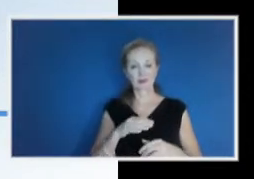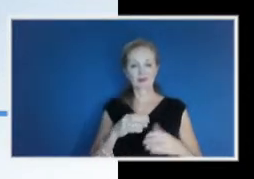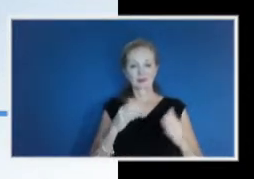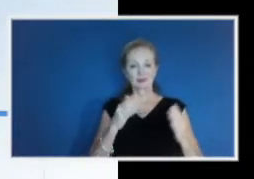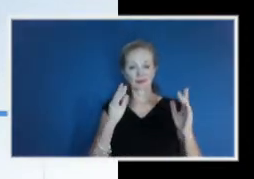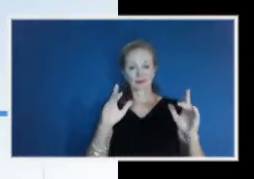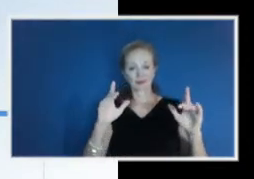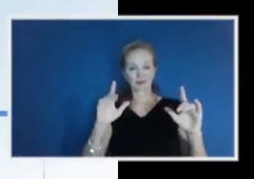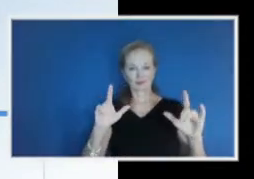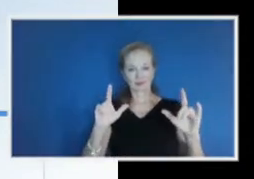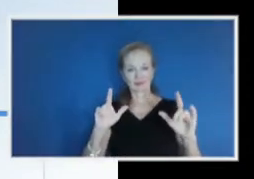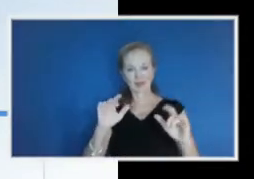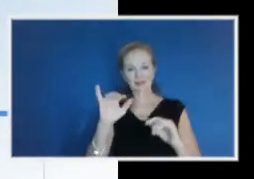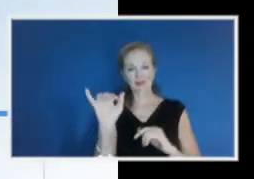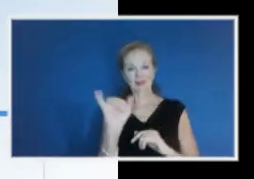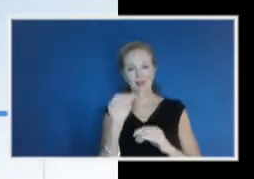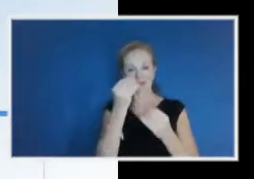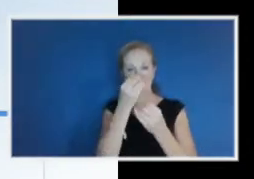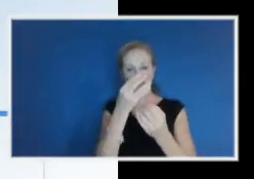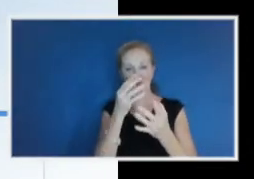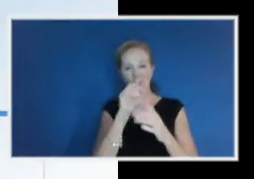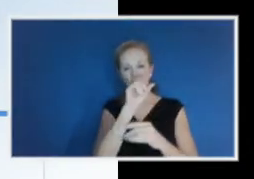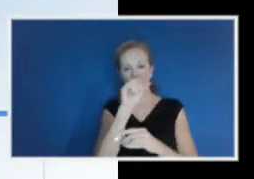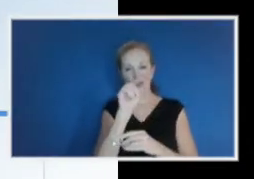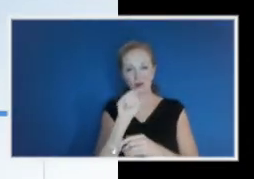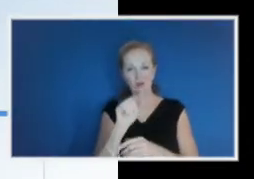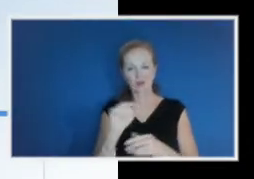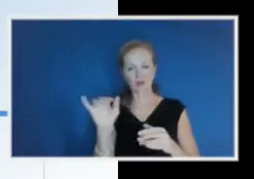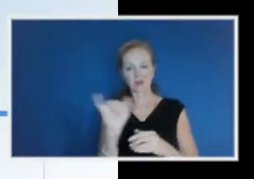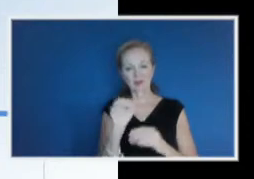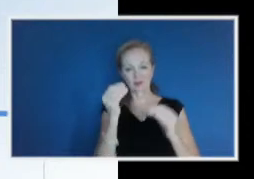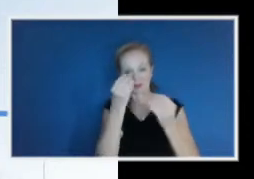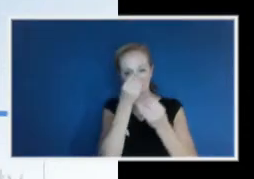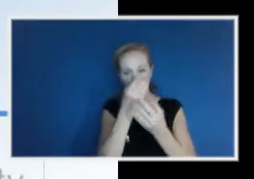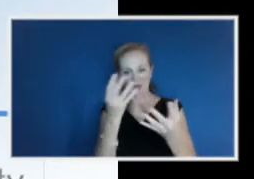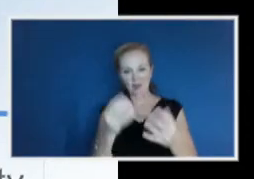information. Bar chart, same information.